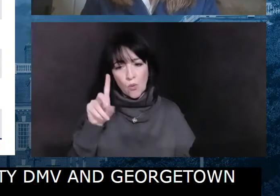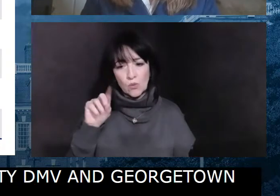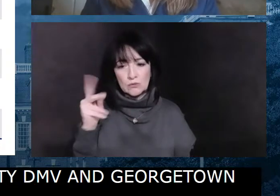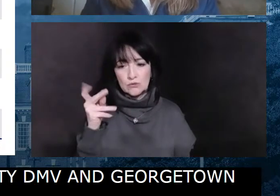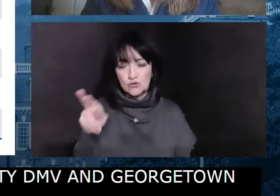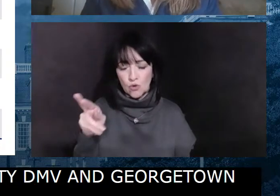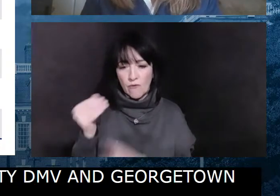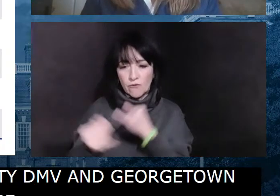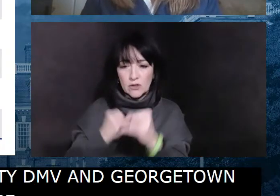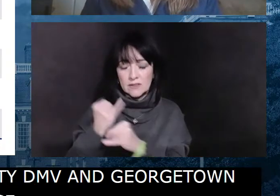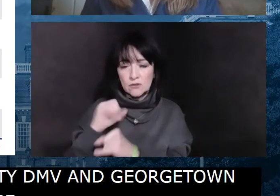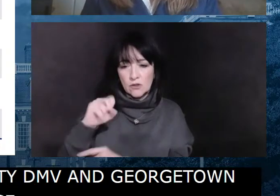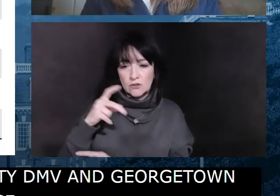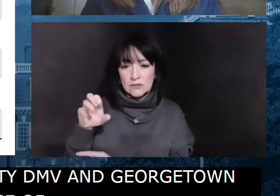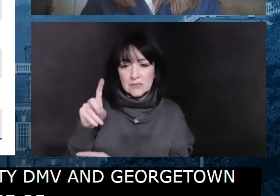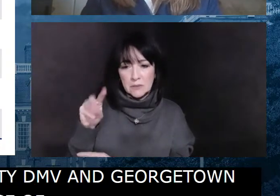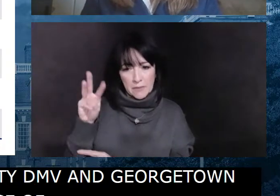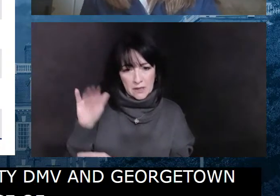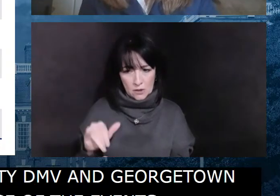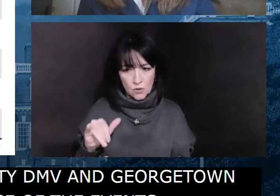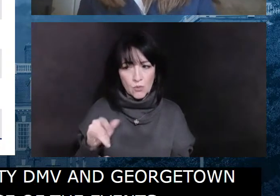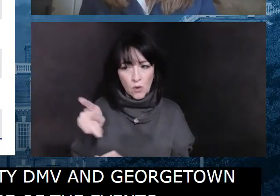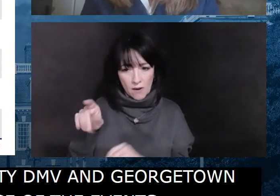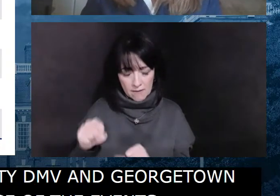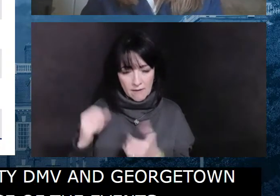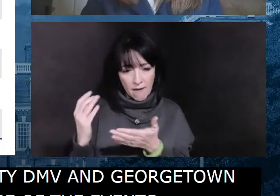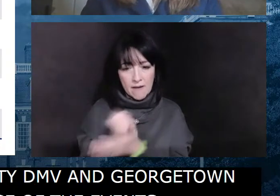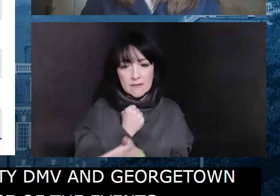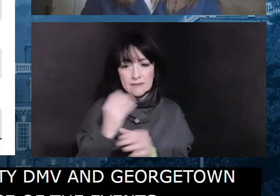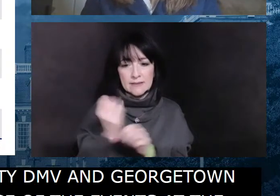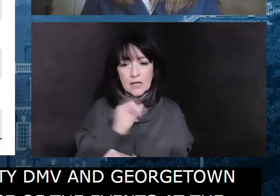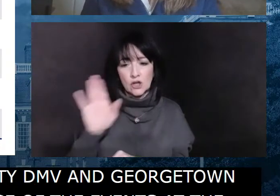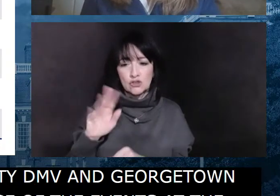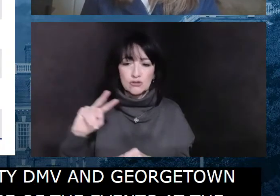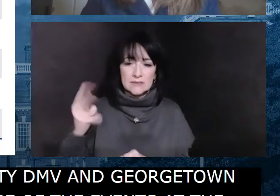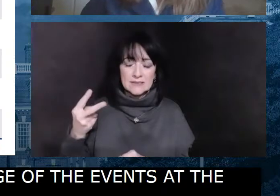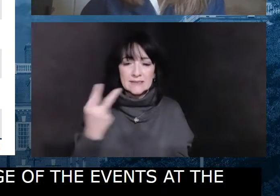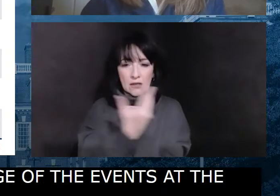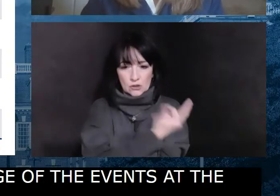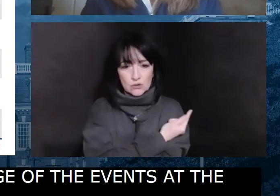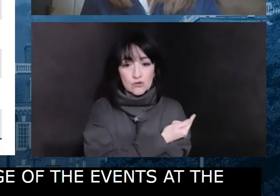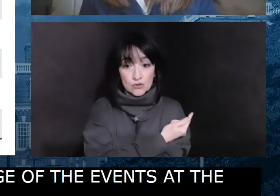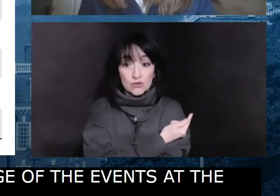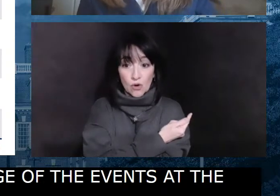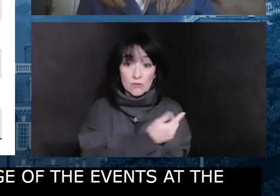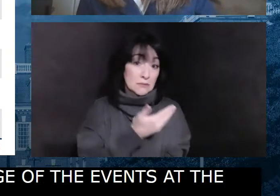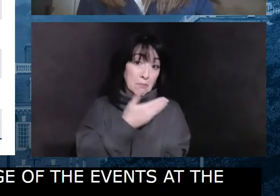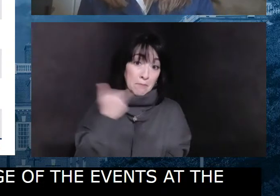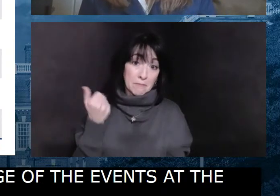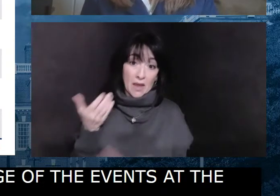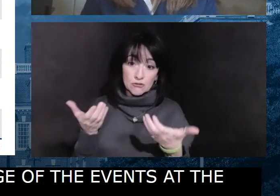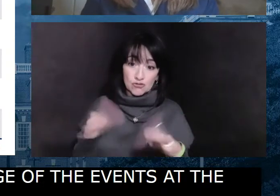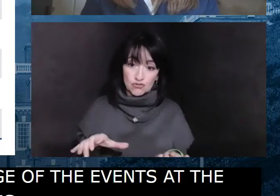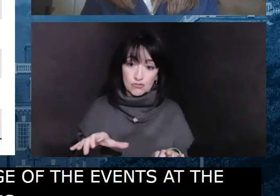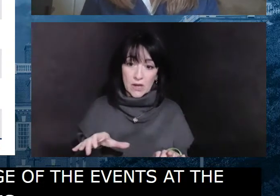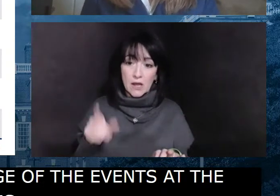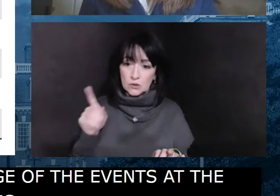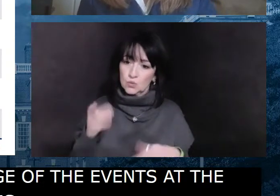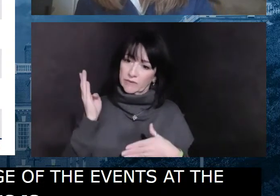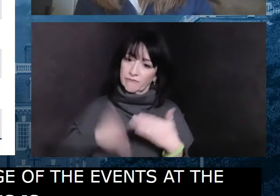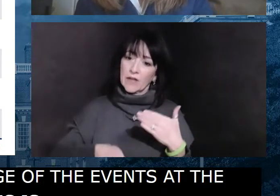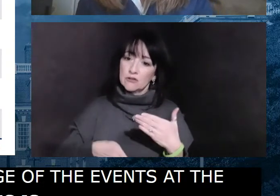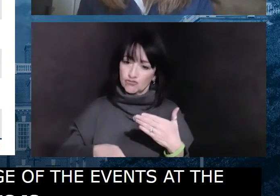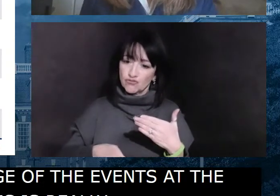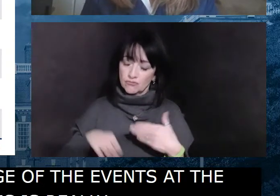who attended our events. This really is your best chance, your easiest chance really, to make sure that you get